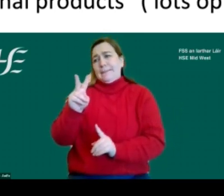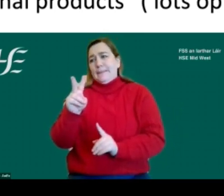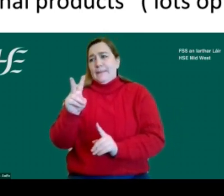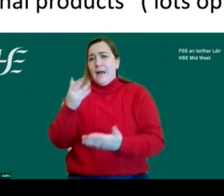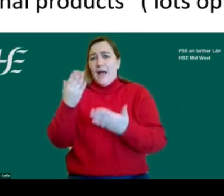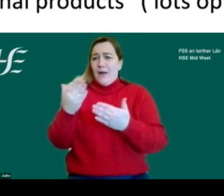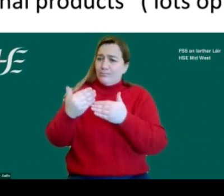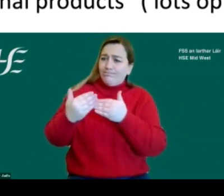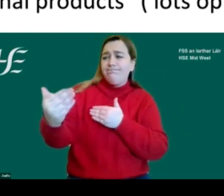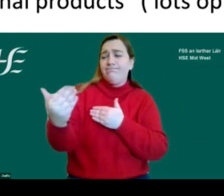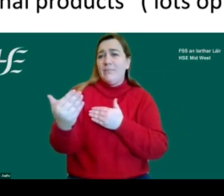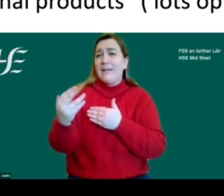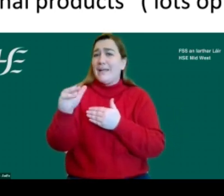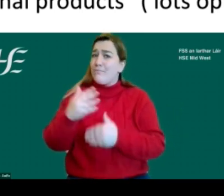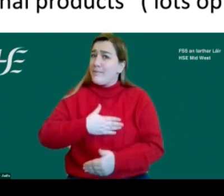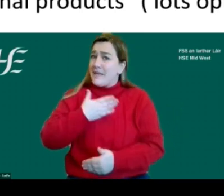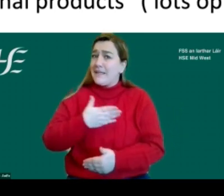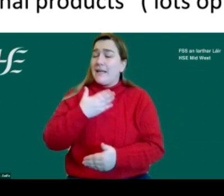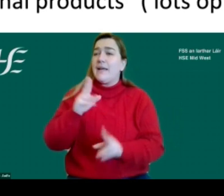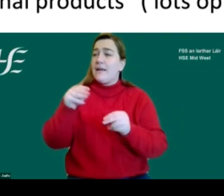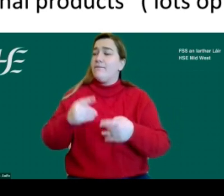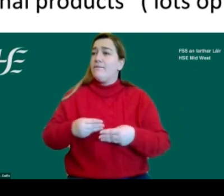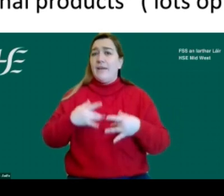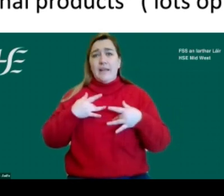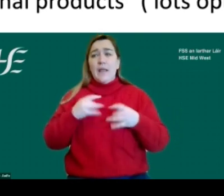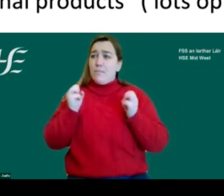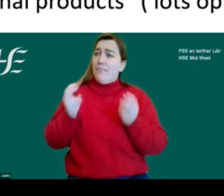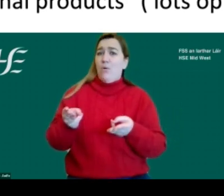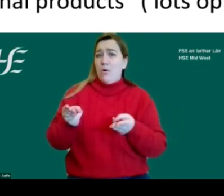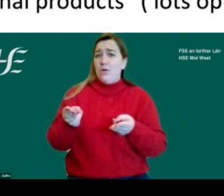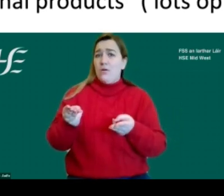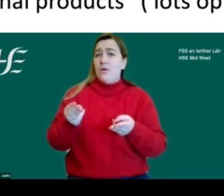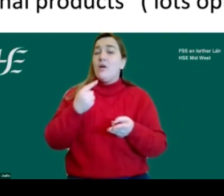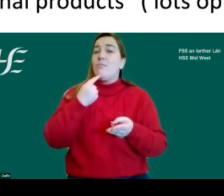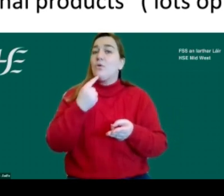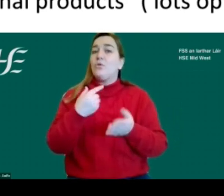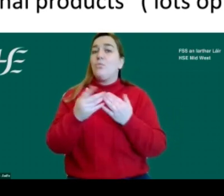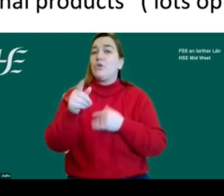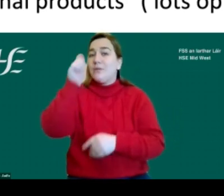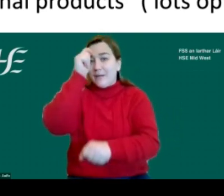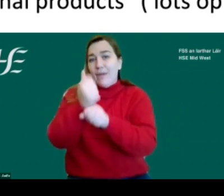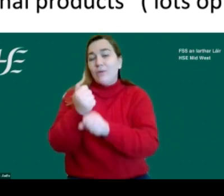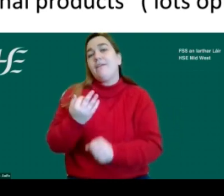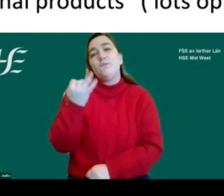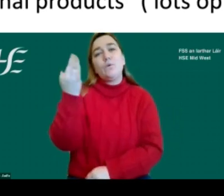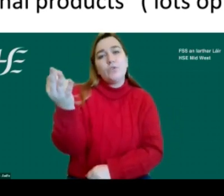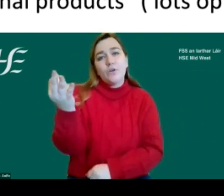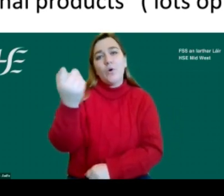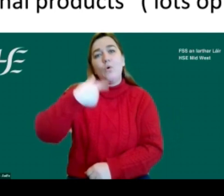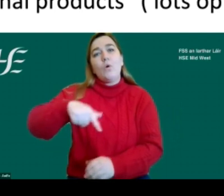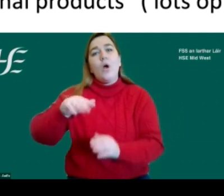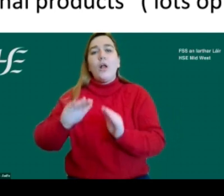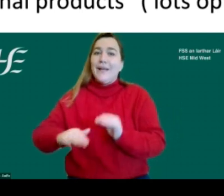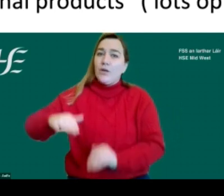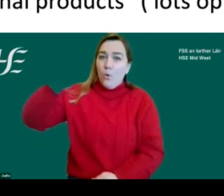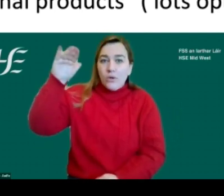kind of takes stock. And that can be upsetting in some ways, it can be empowering in other ways. And I suppose what we're all thinking about is the future. Everyone is aging. The life